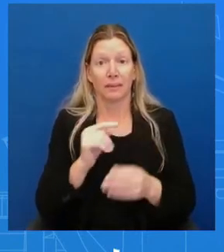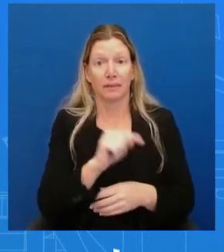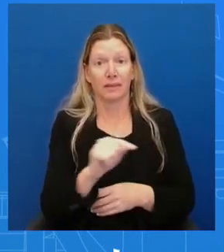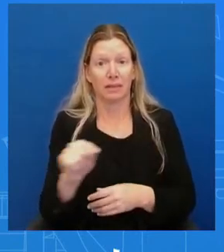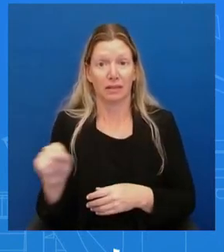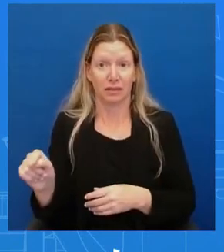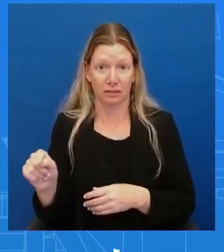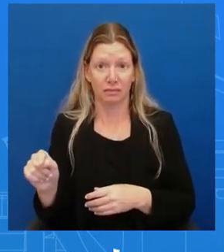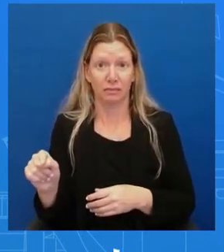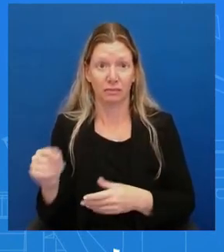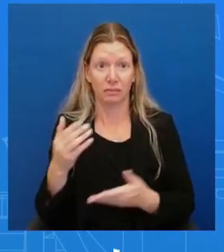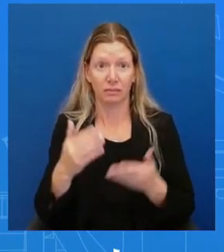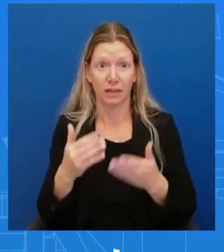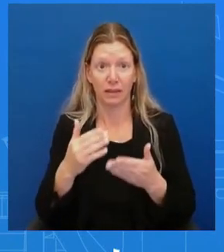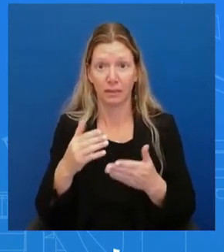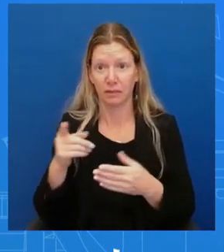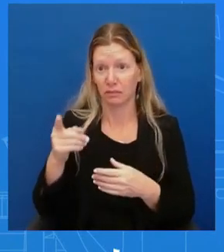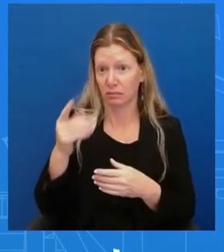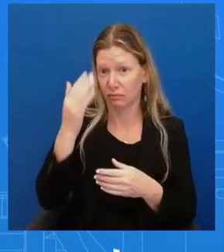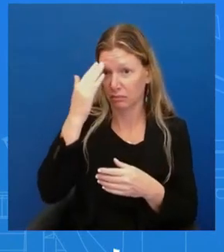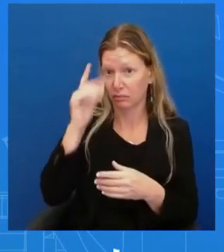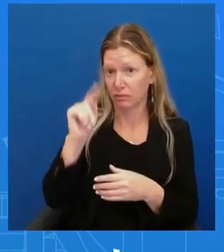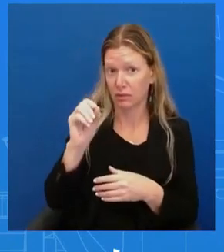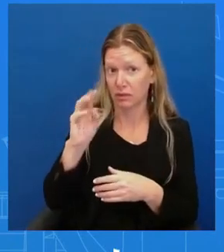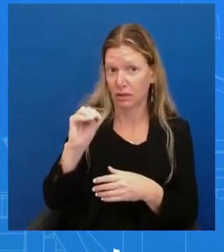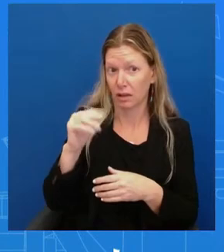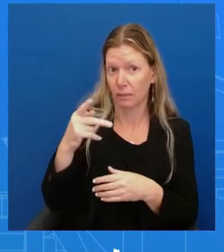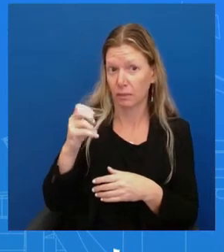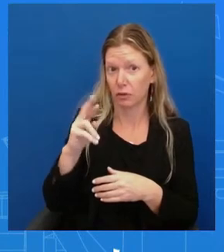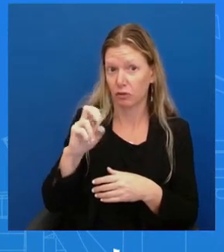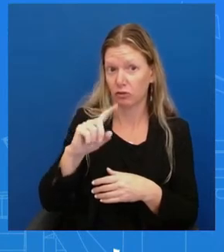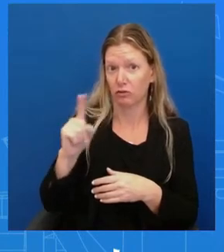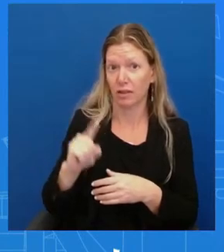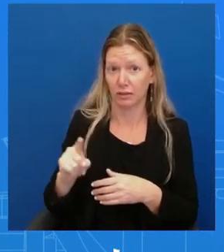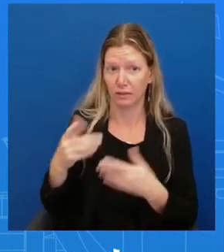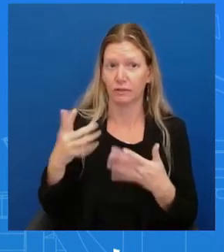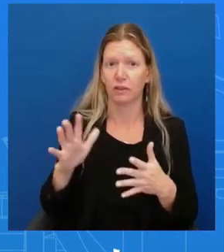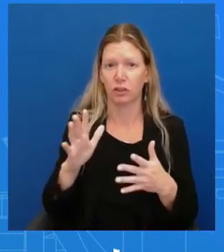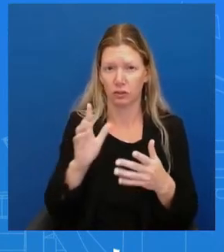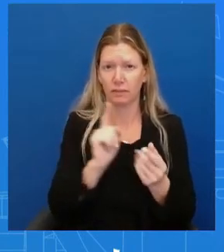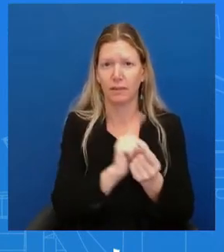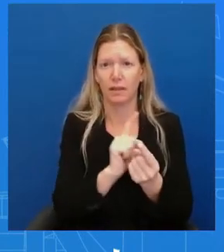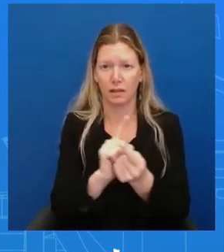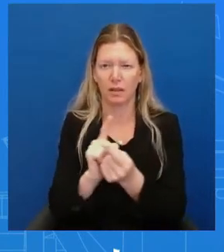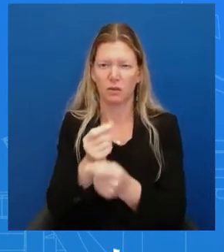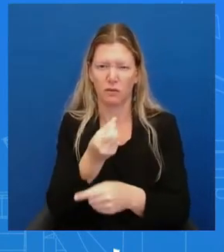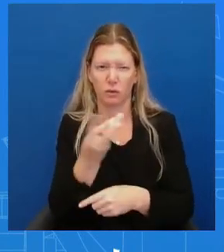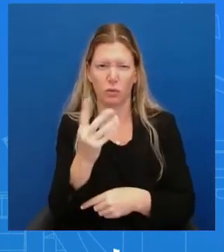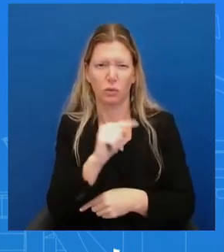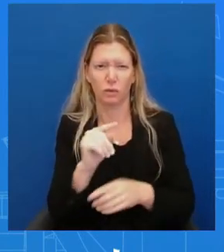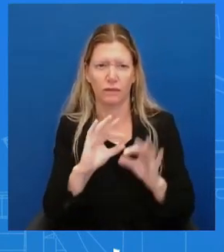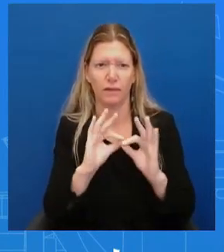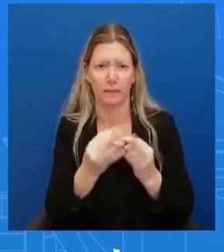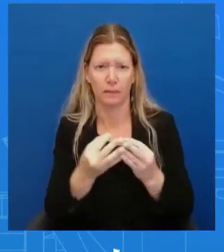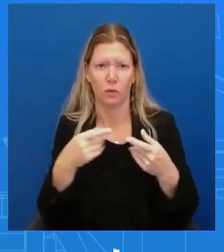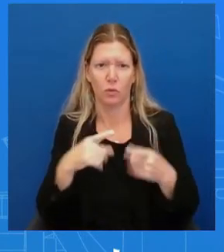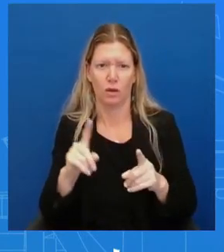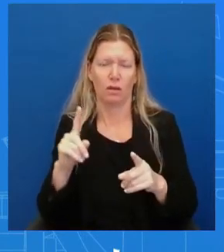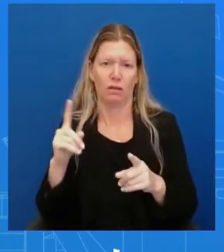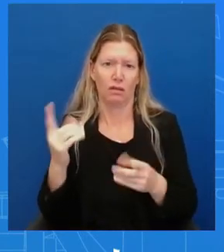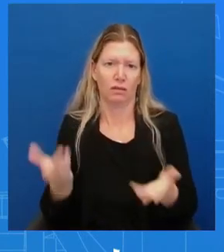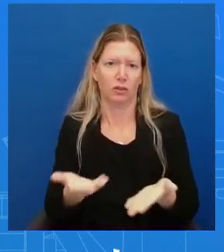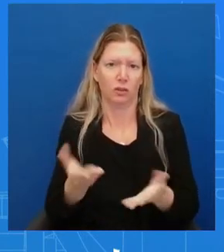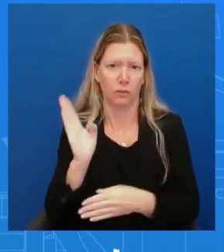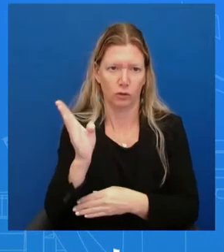last week met with a couple of the family members when he was in Baltimore. He did a press conference and talked about that and laid that out.